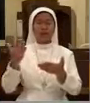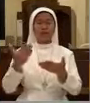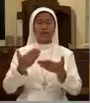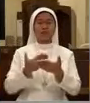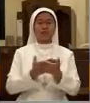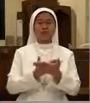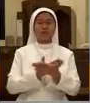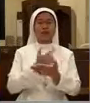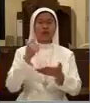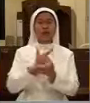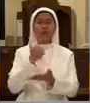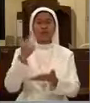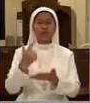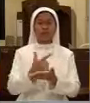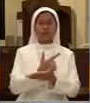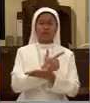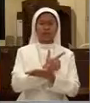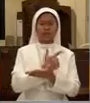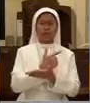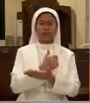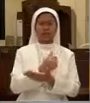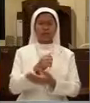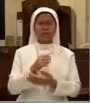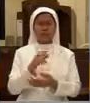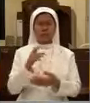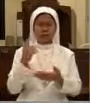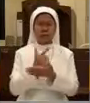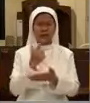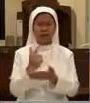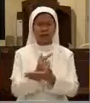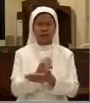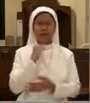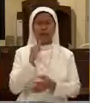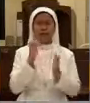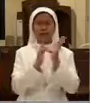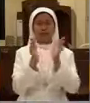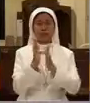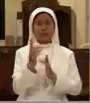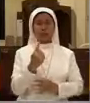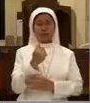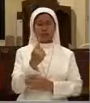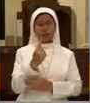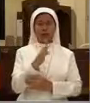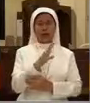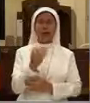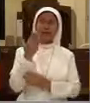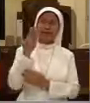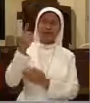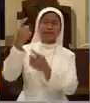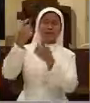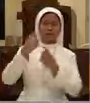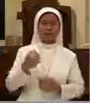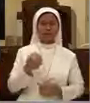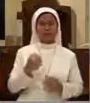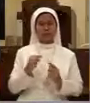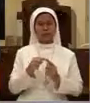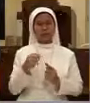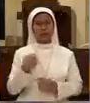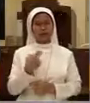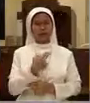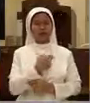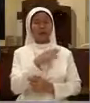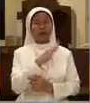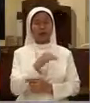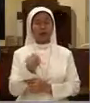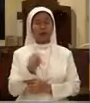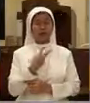write a new gospel. The gospel is Jesus and his gift to us. And we teach as